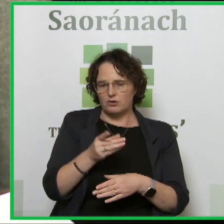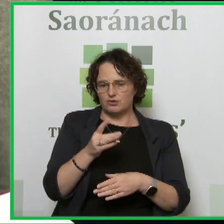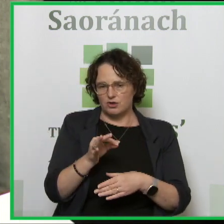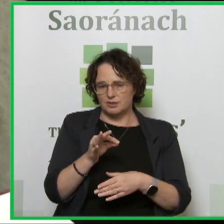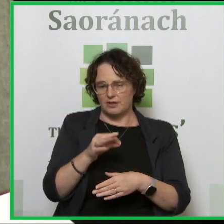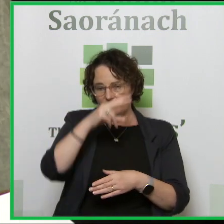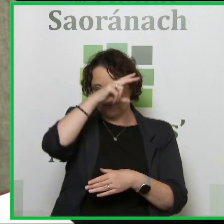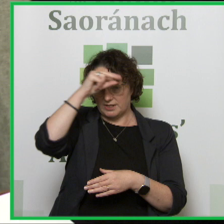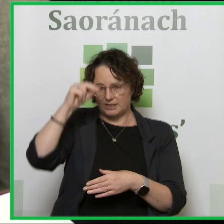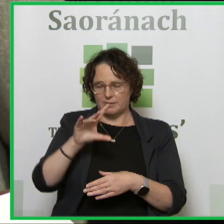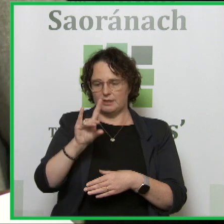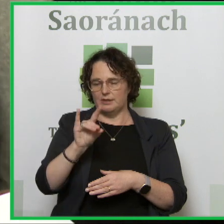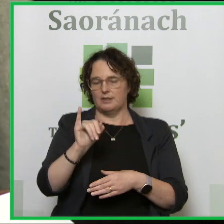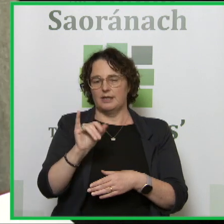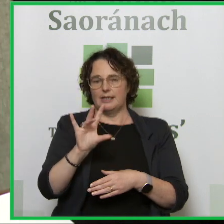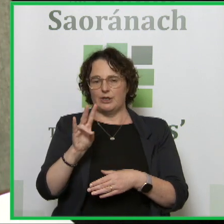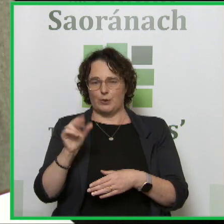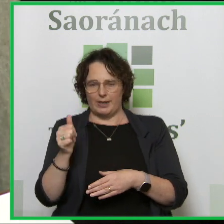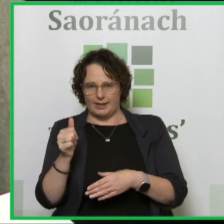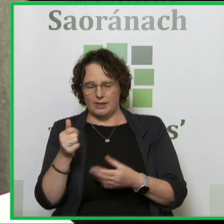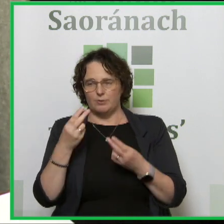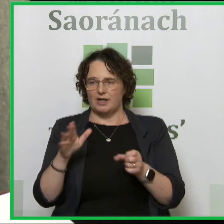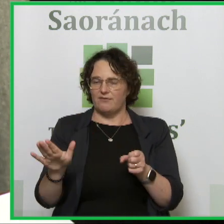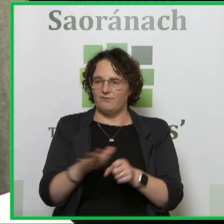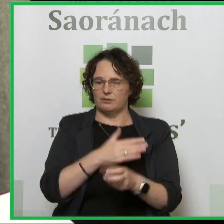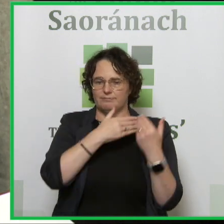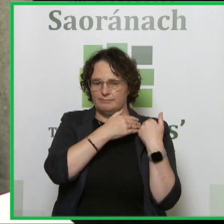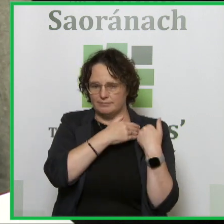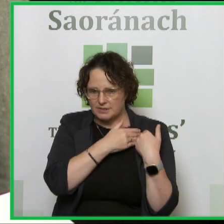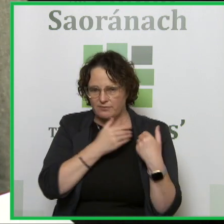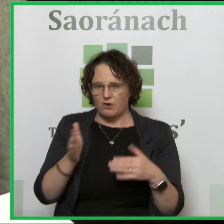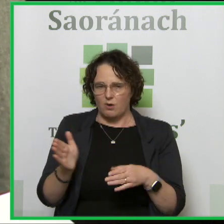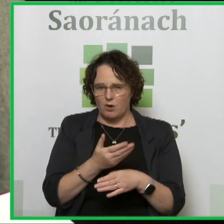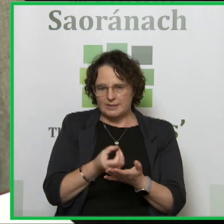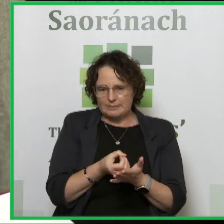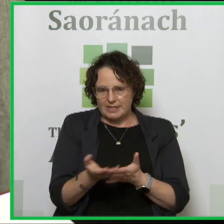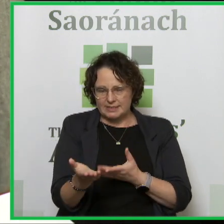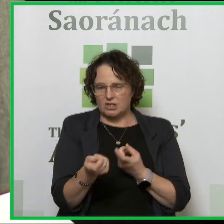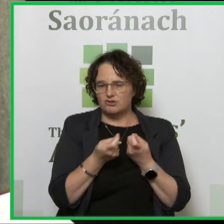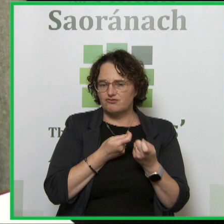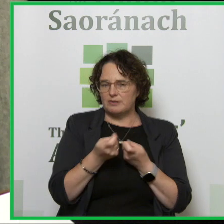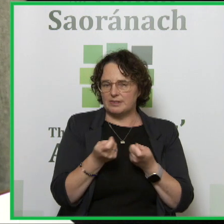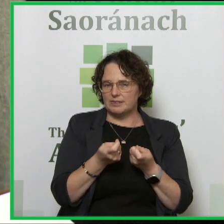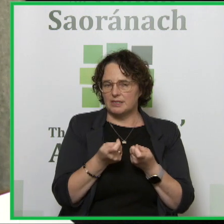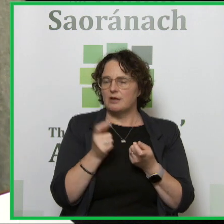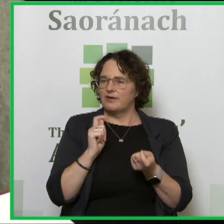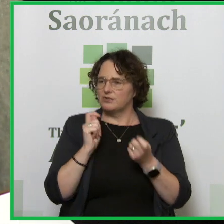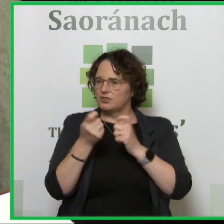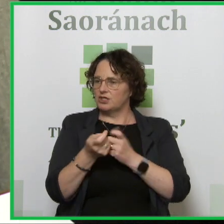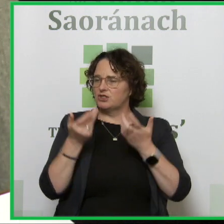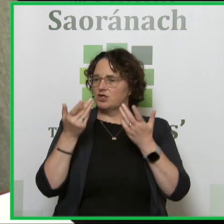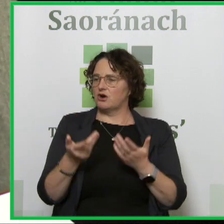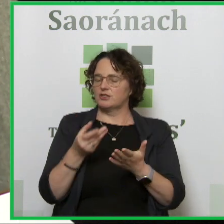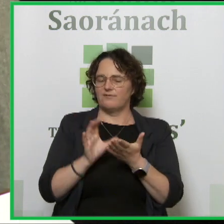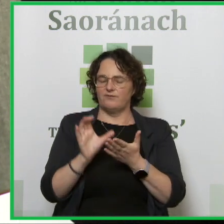HIQA. We need full accountability for all expenditure on treatment. This would likely need a change to the current funding model.